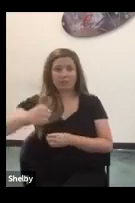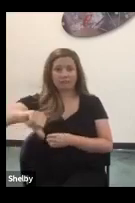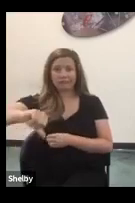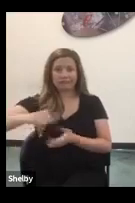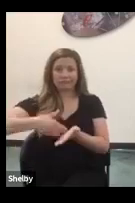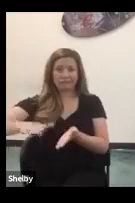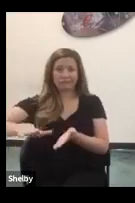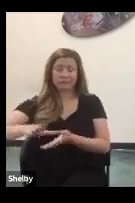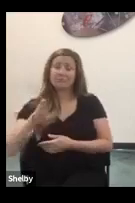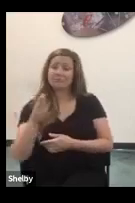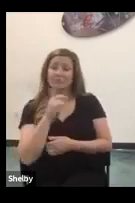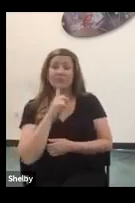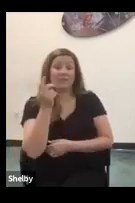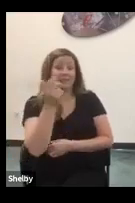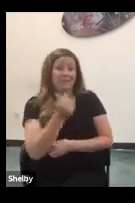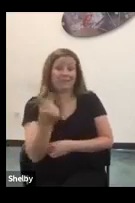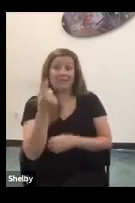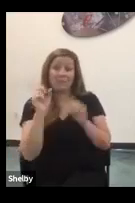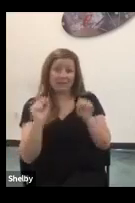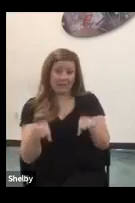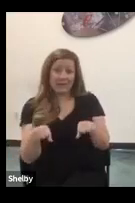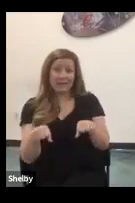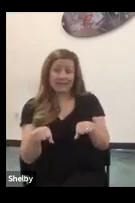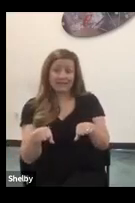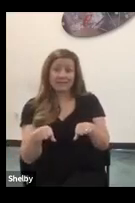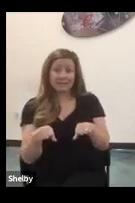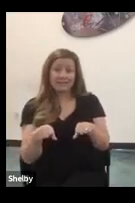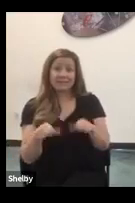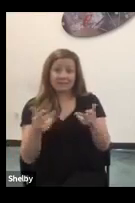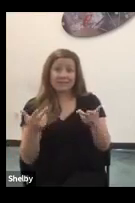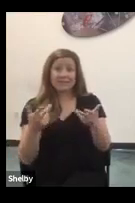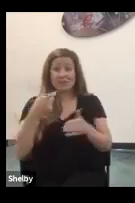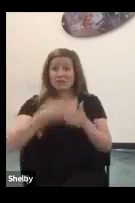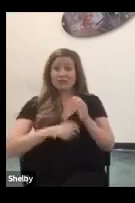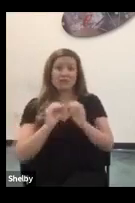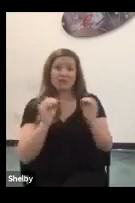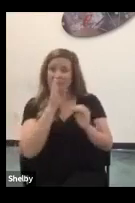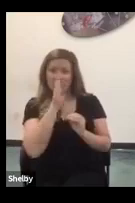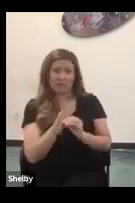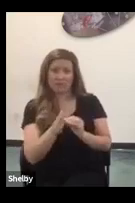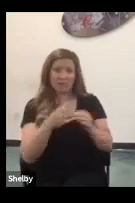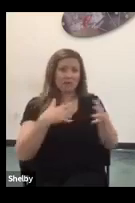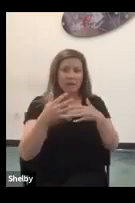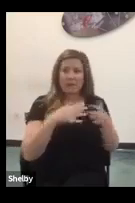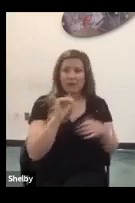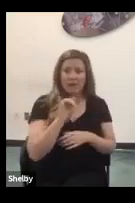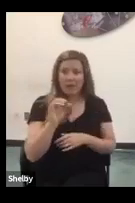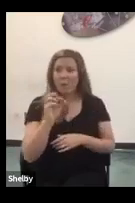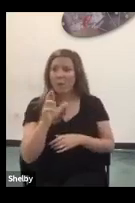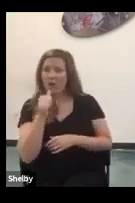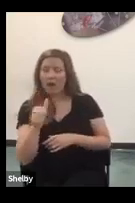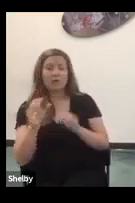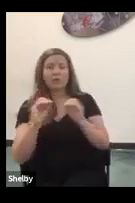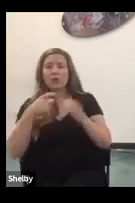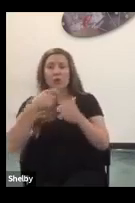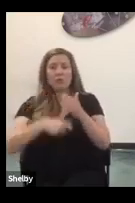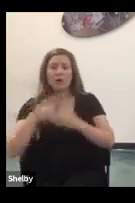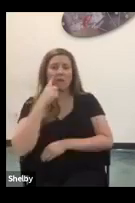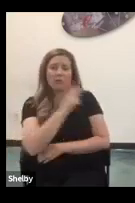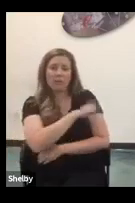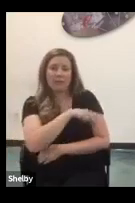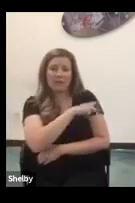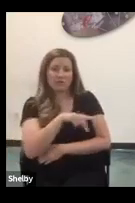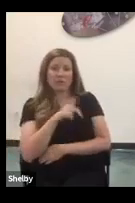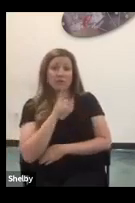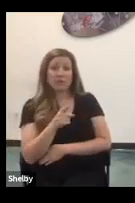with insurance are with or without insurance are not charged anything directly to them. So there's not a cost to the patient. So this is actually just